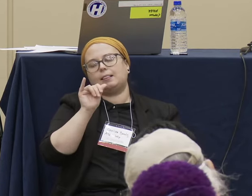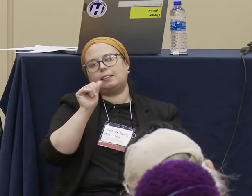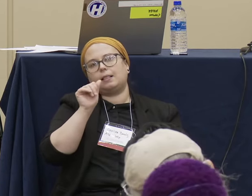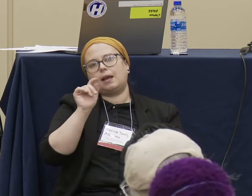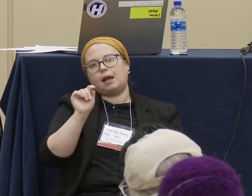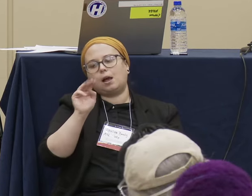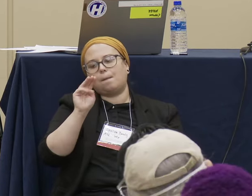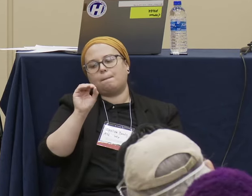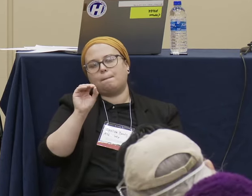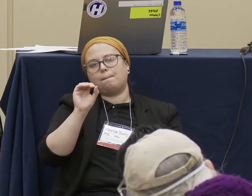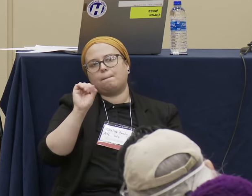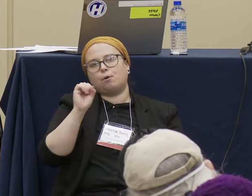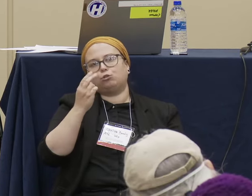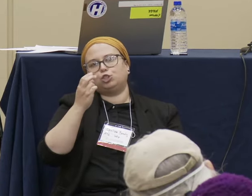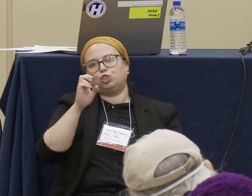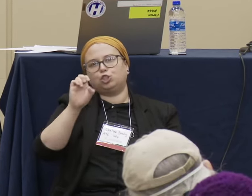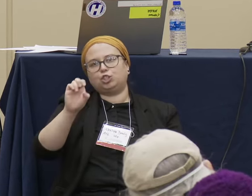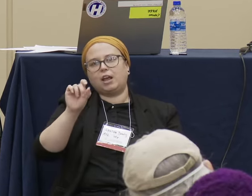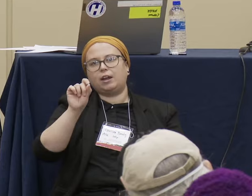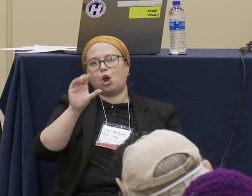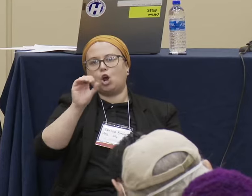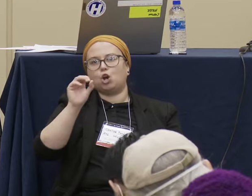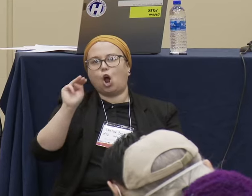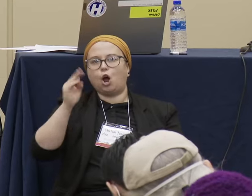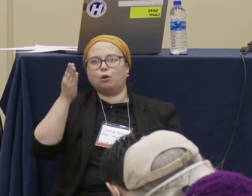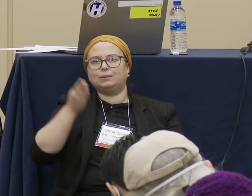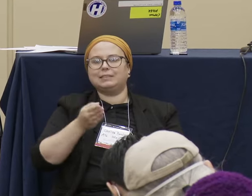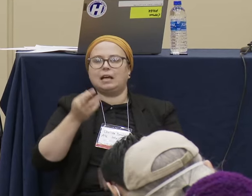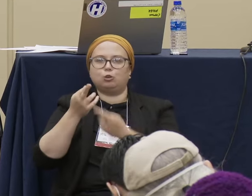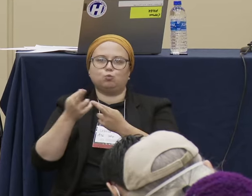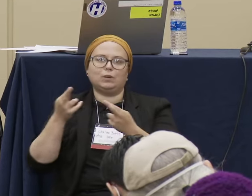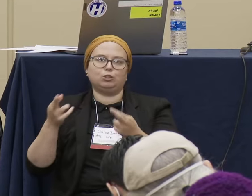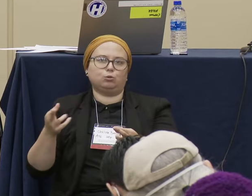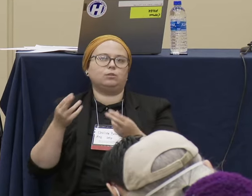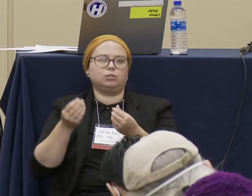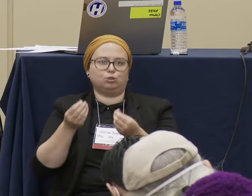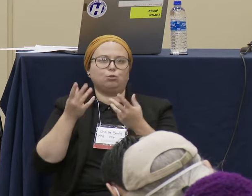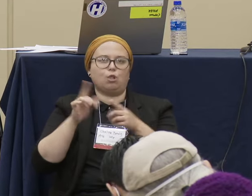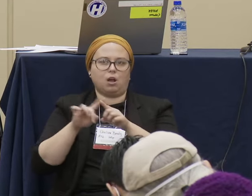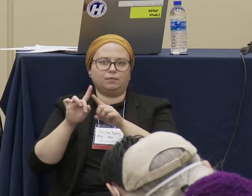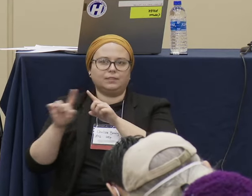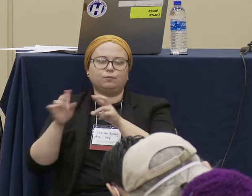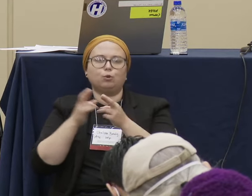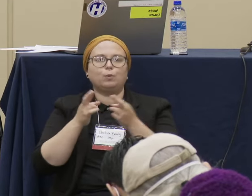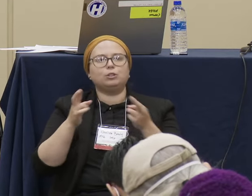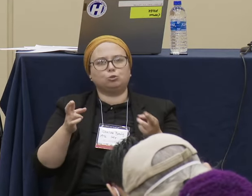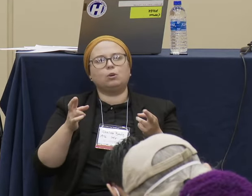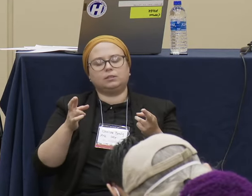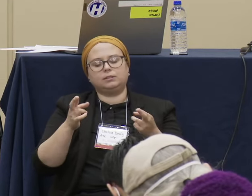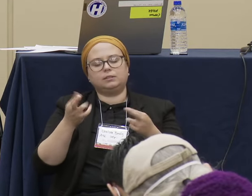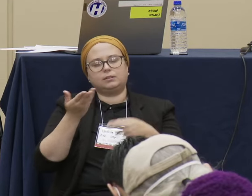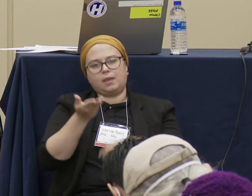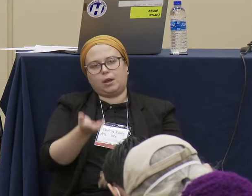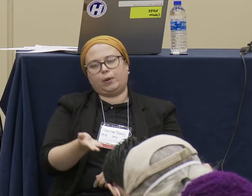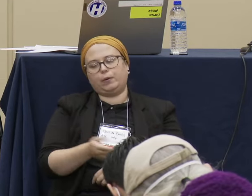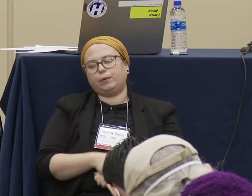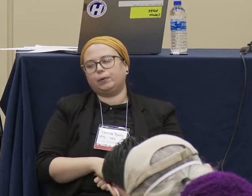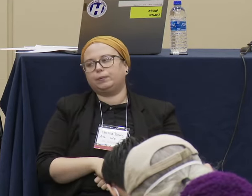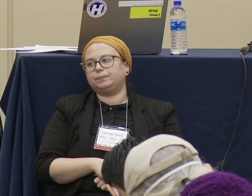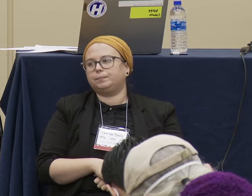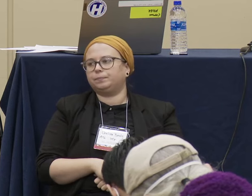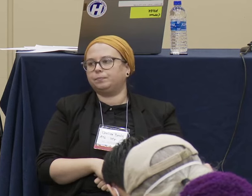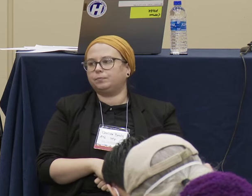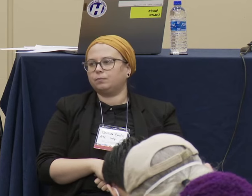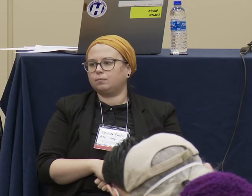liatbenmoshe.com/resources. And there's just links to like a bunch of stuff. So if people ask for podcasts and reading, blah, blah, there's just a lot of stuff there. But also